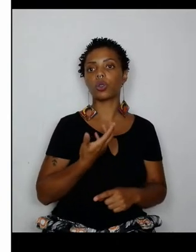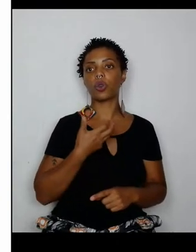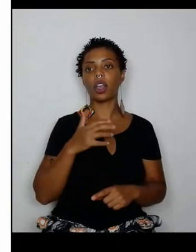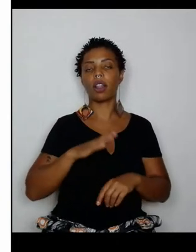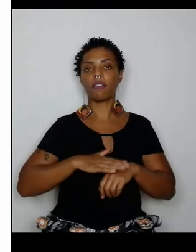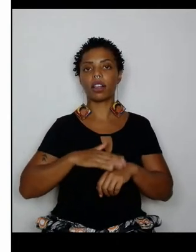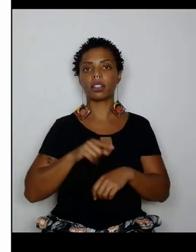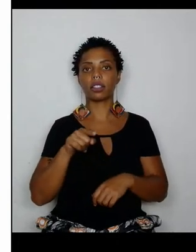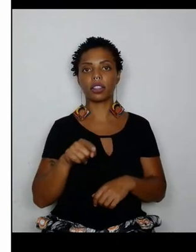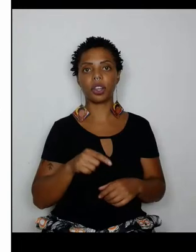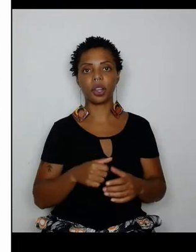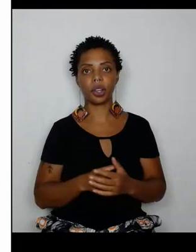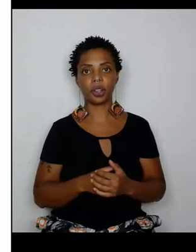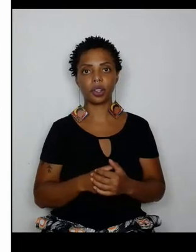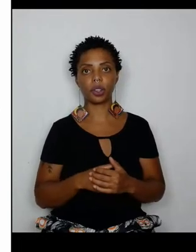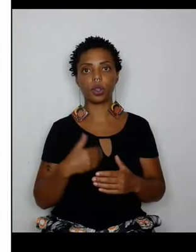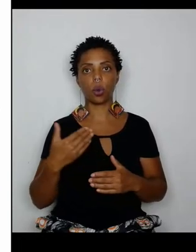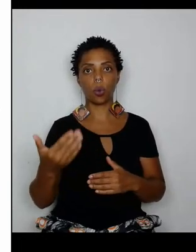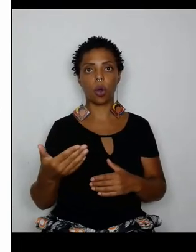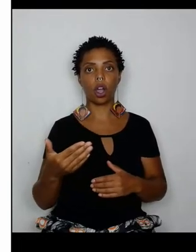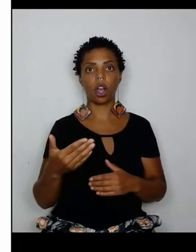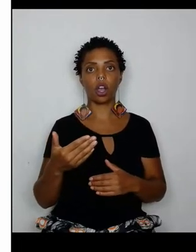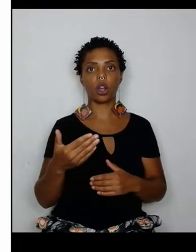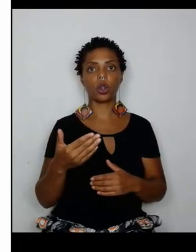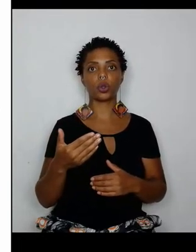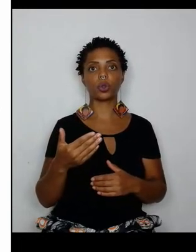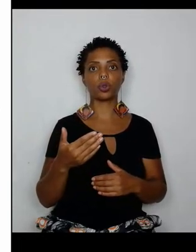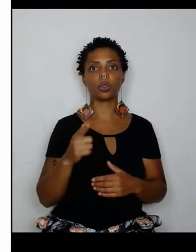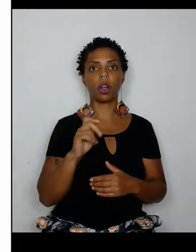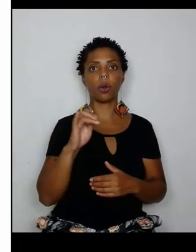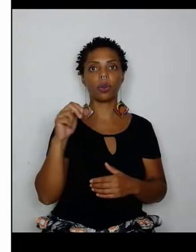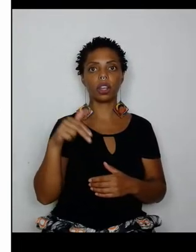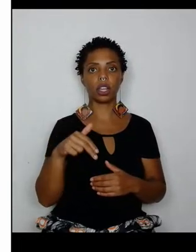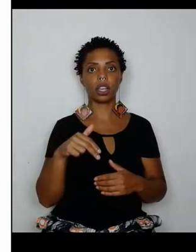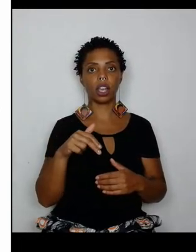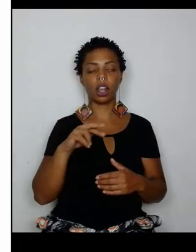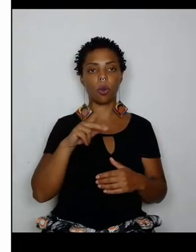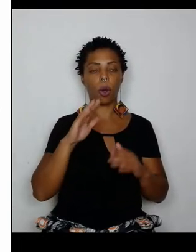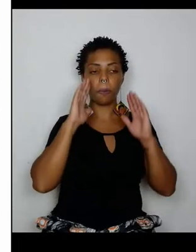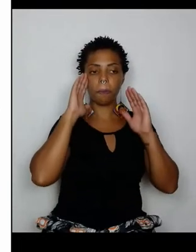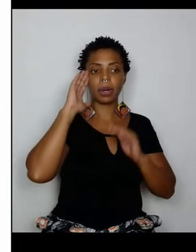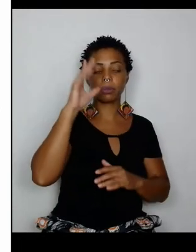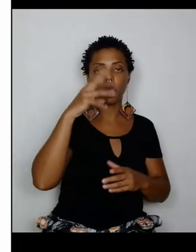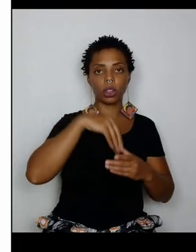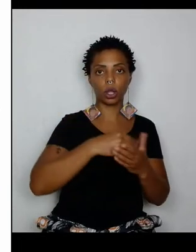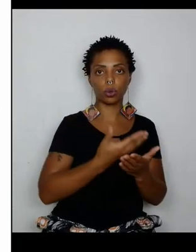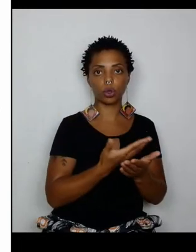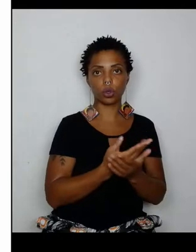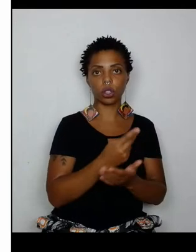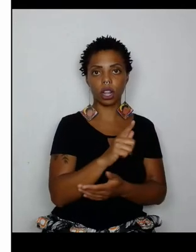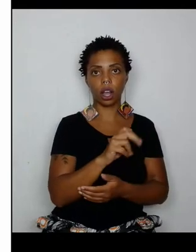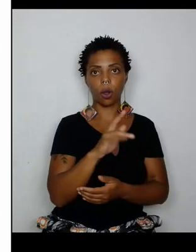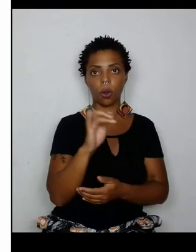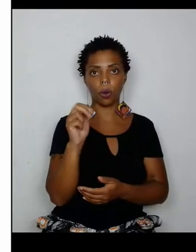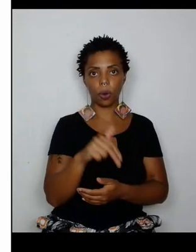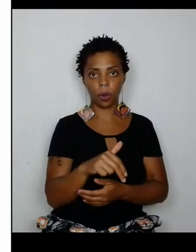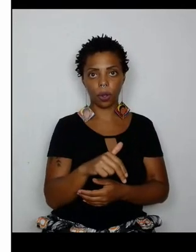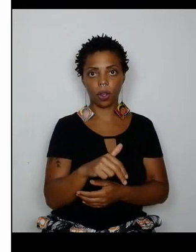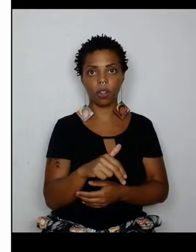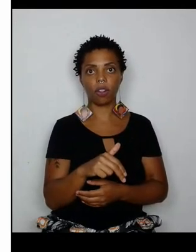decentering gogem from the study of gogan by considering the layered histories and geographies that gogan's work